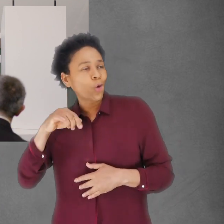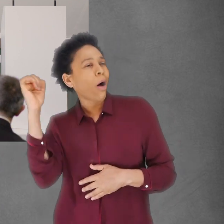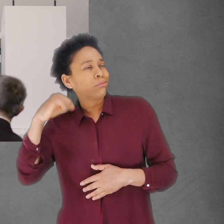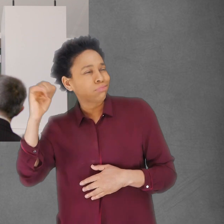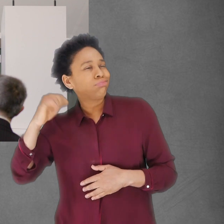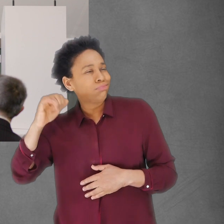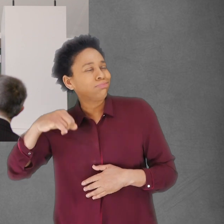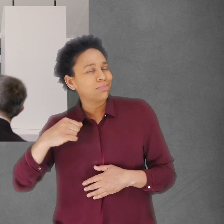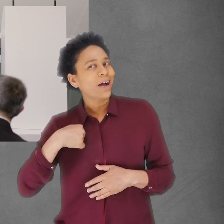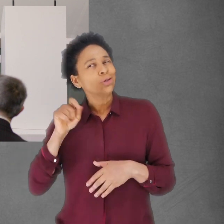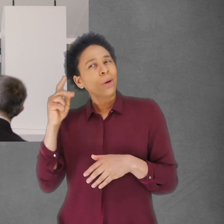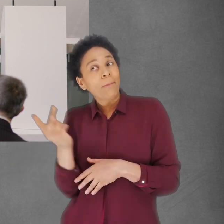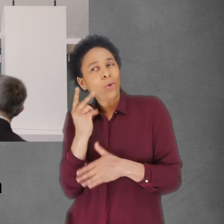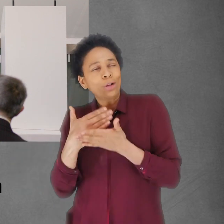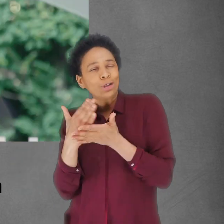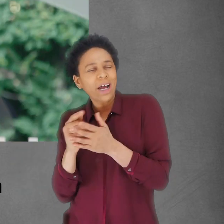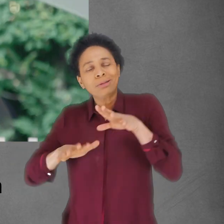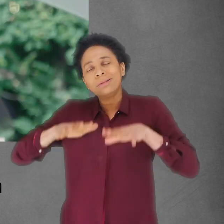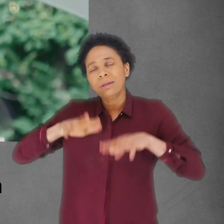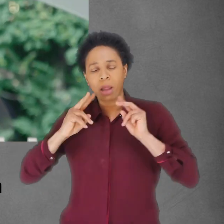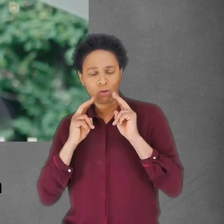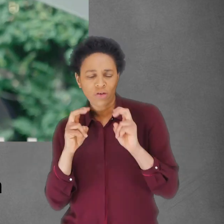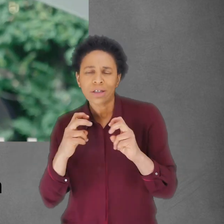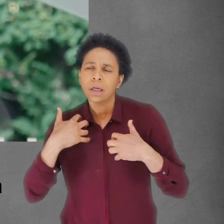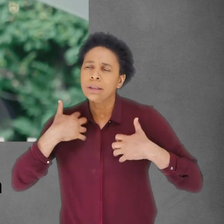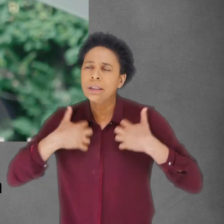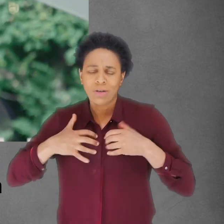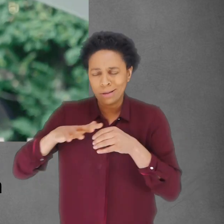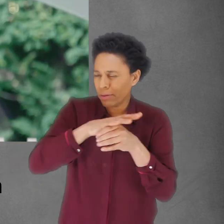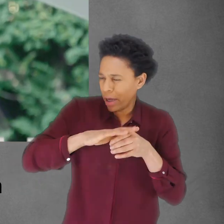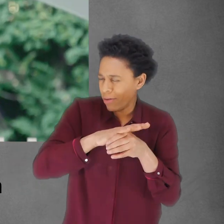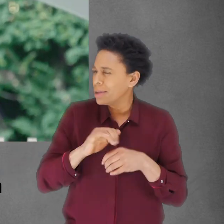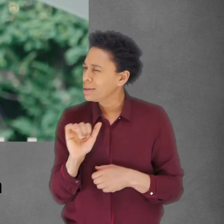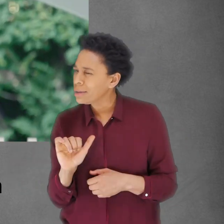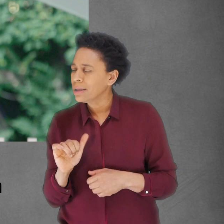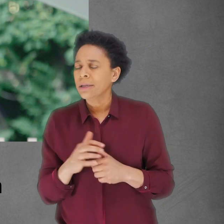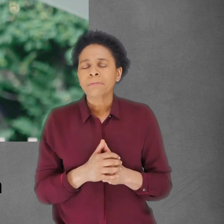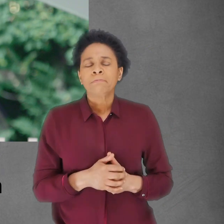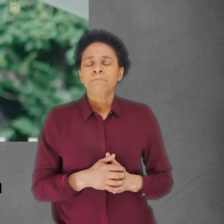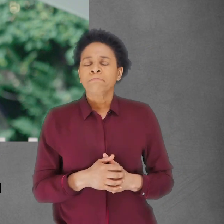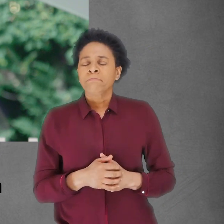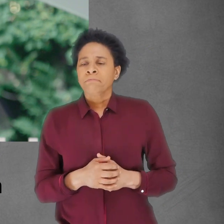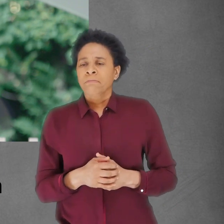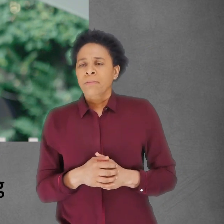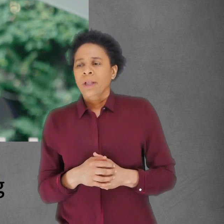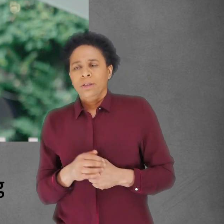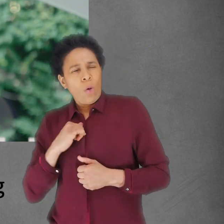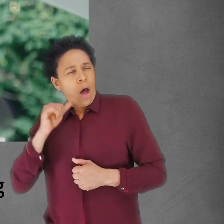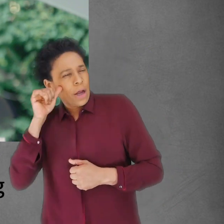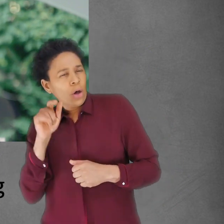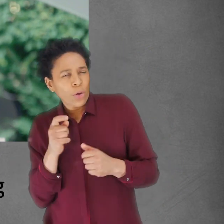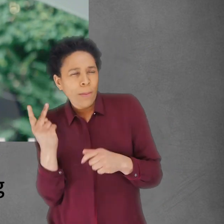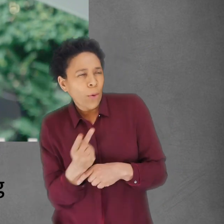sort of research or similar research interests, and are interested in kind of everything that Sumayya